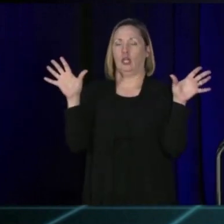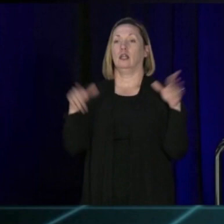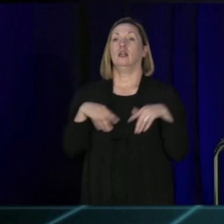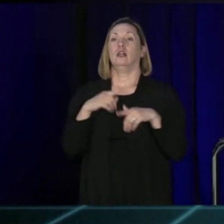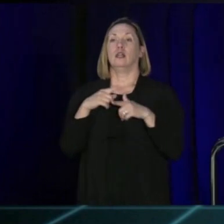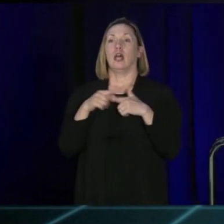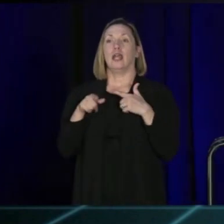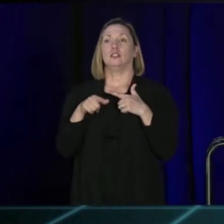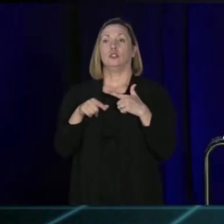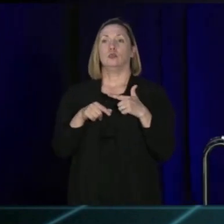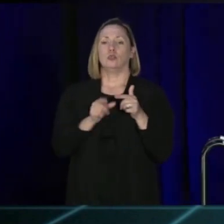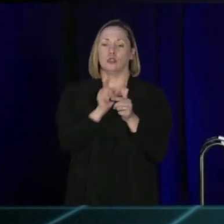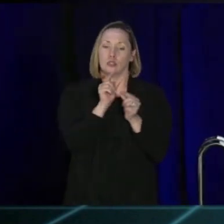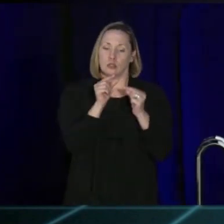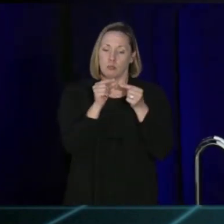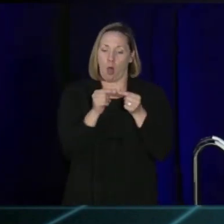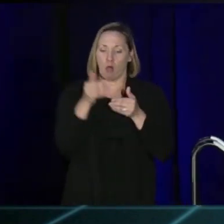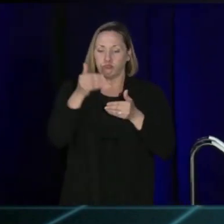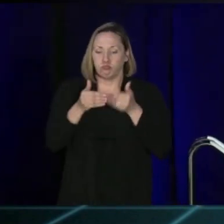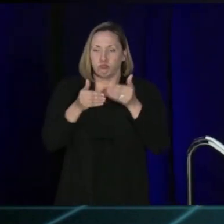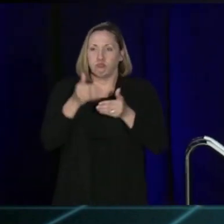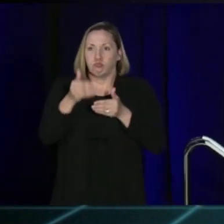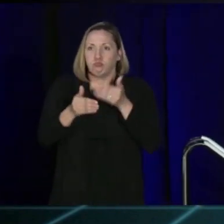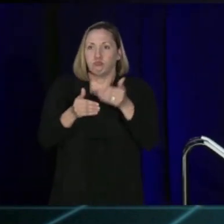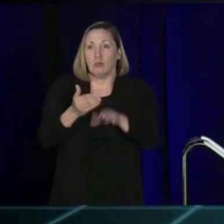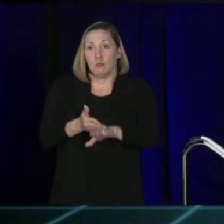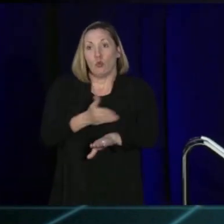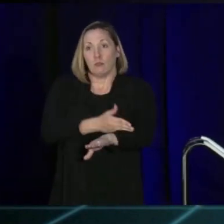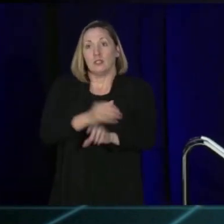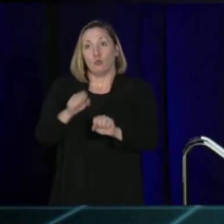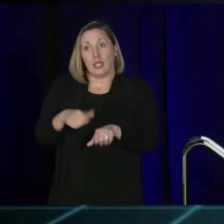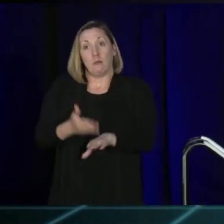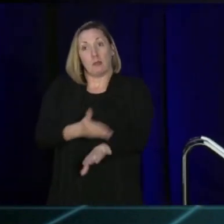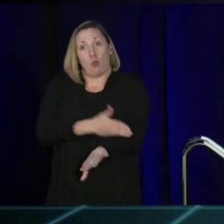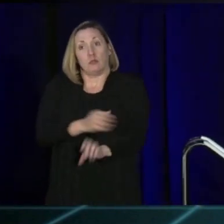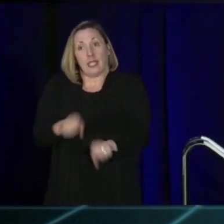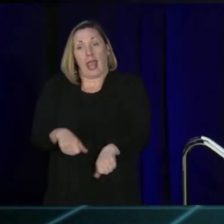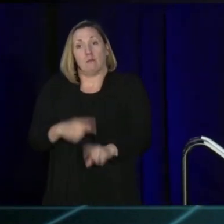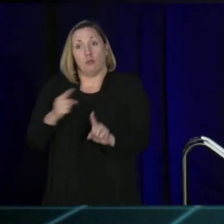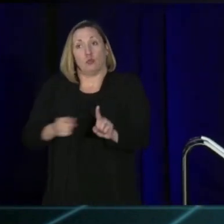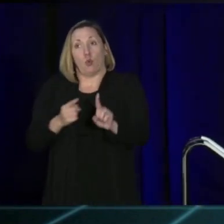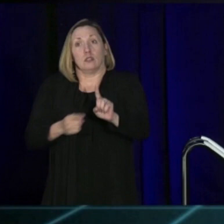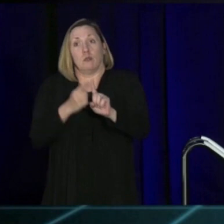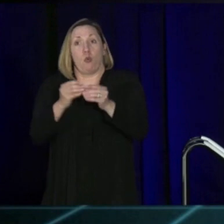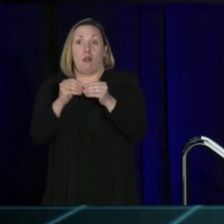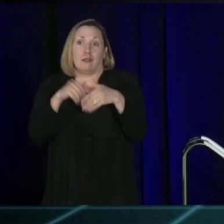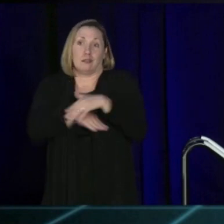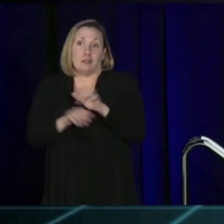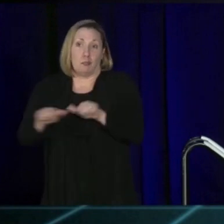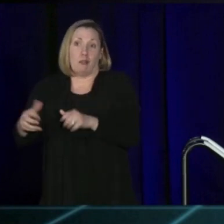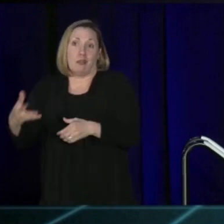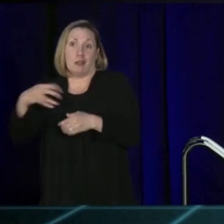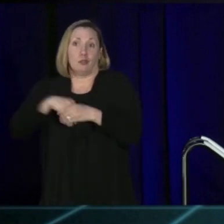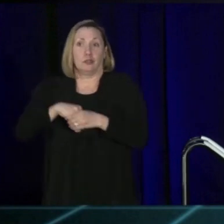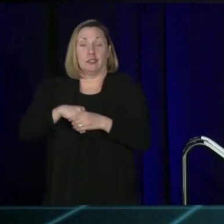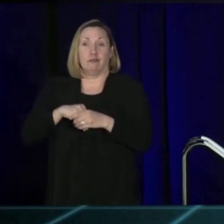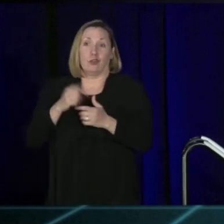small incremental improvements, we can make progress and move towards a more accessible and inclusive web for